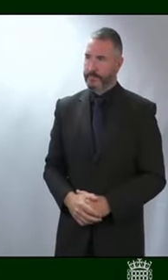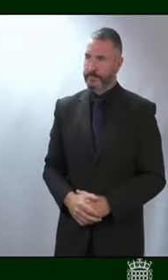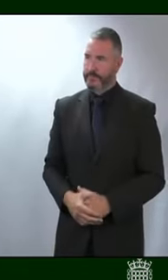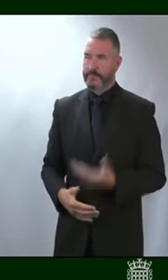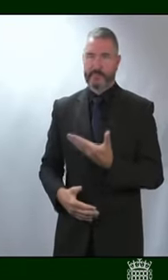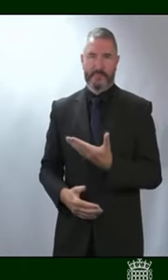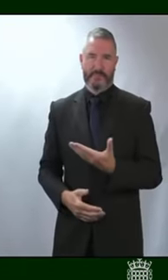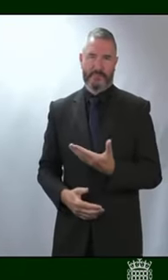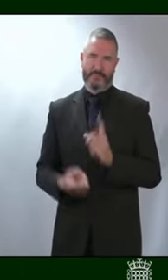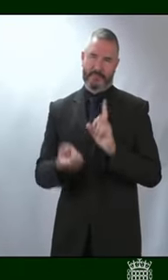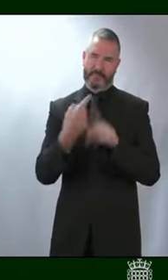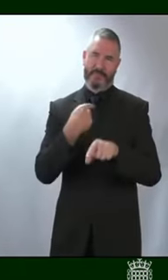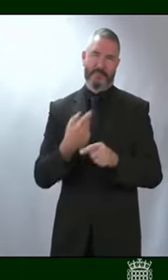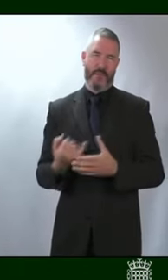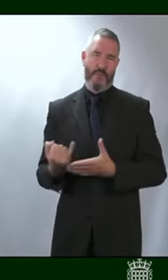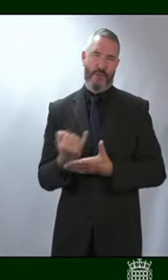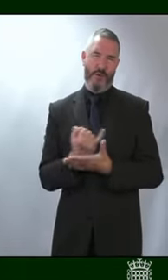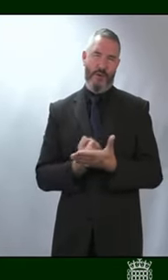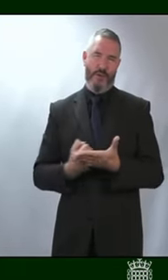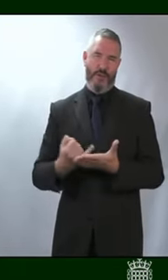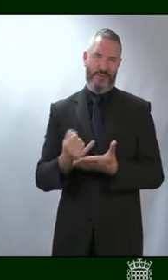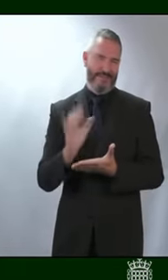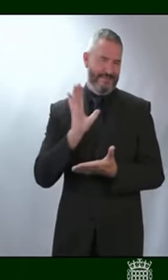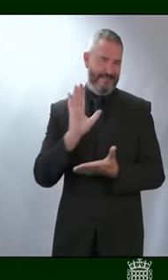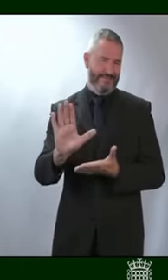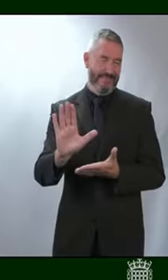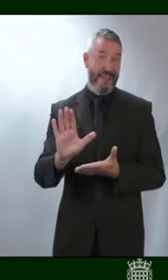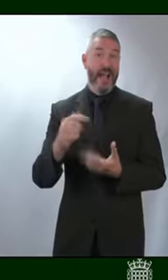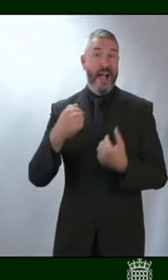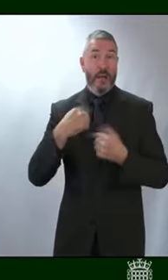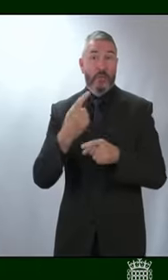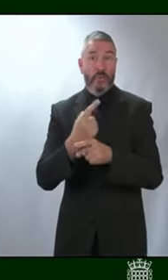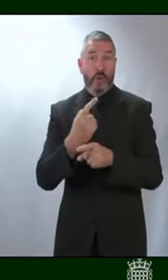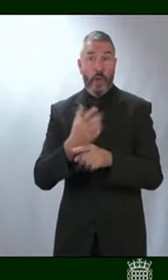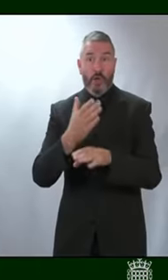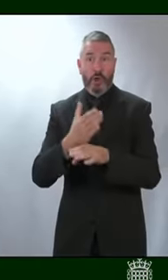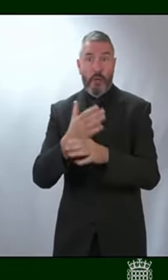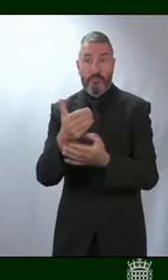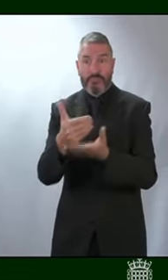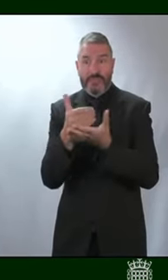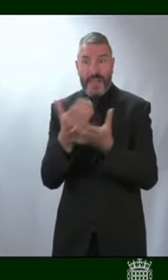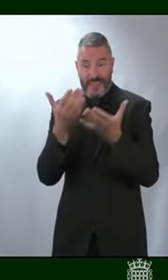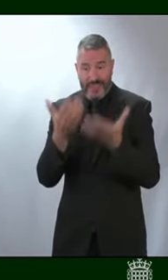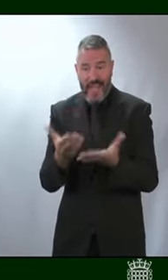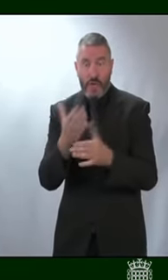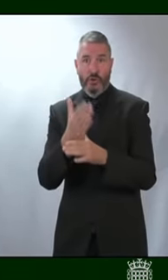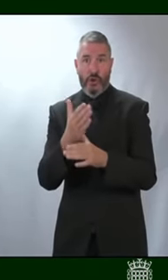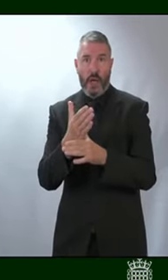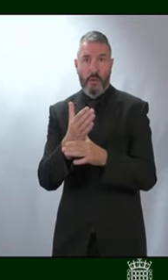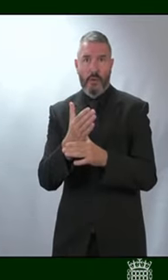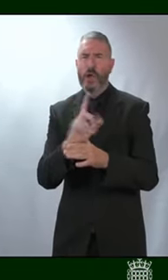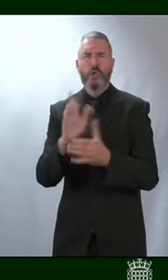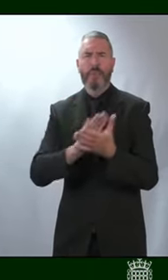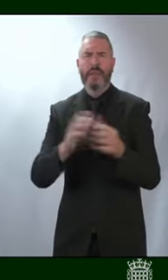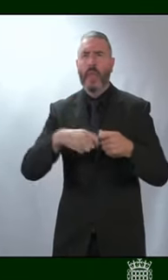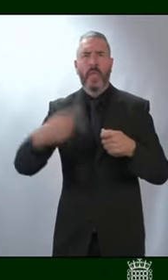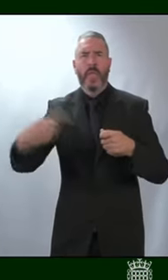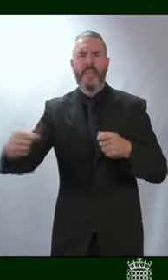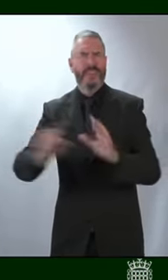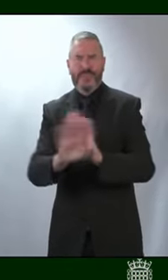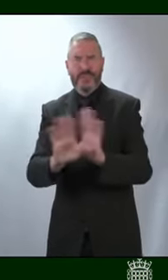so poor, Mr. Speaker. What we're talking about is protecting the jobs of people today. It's not indefinite, and nobody,